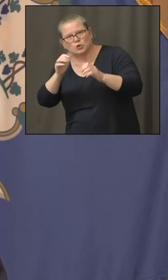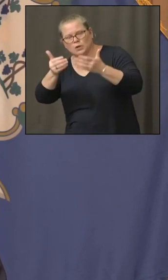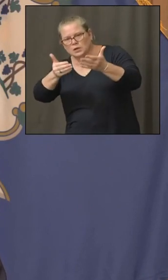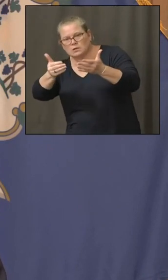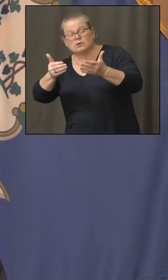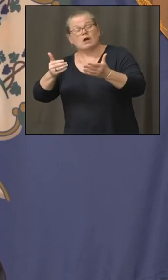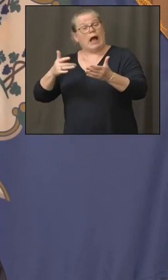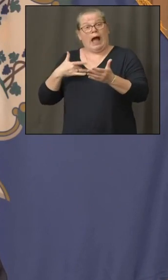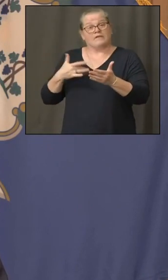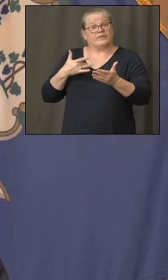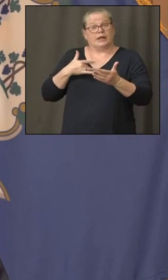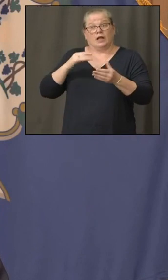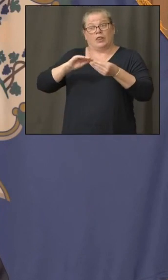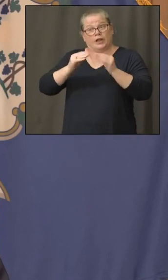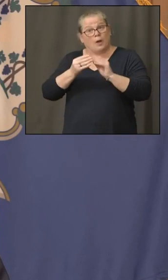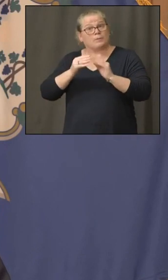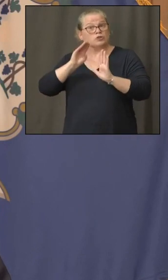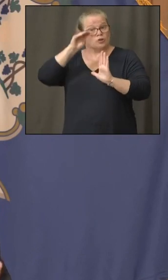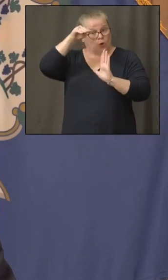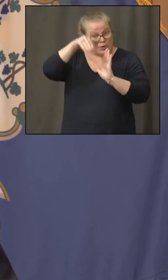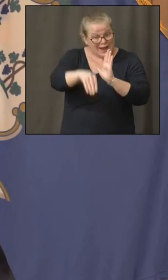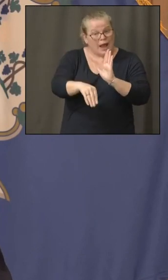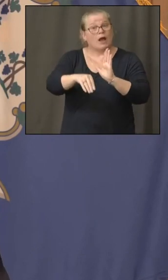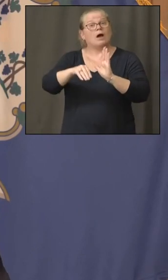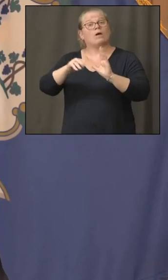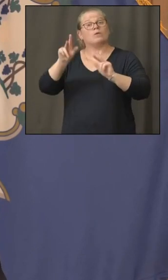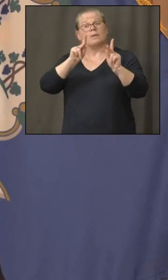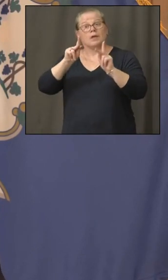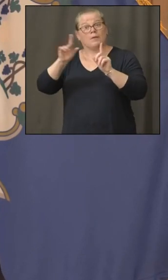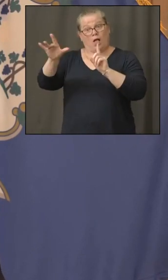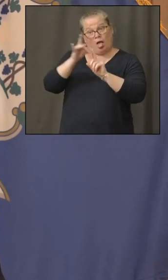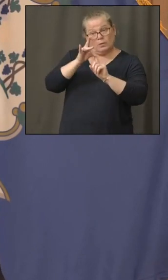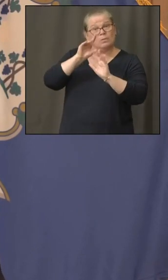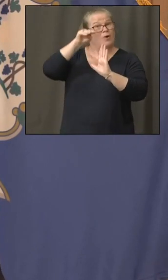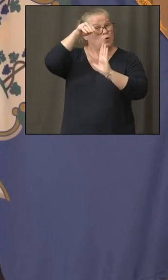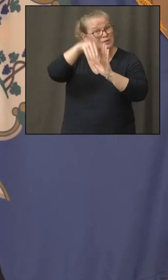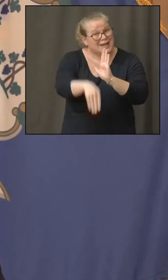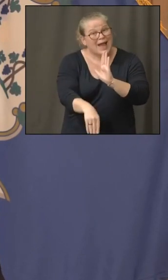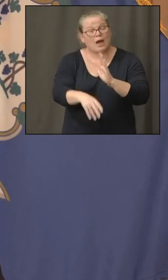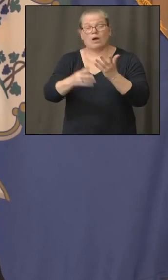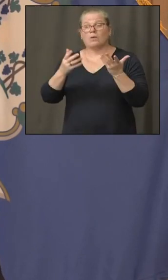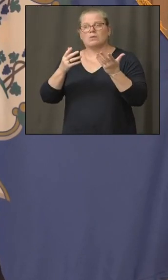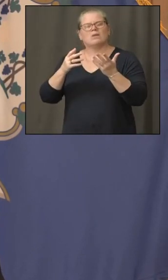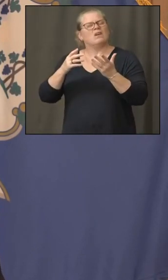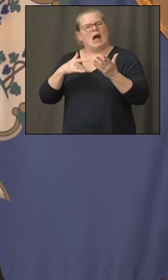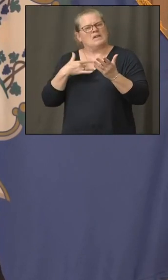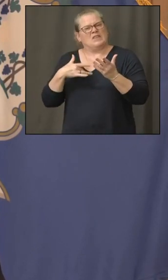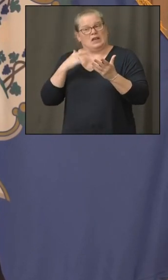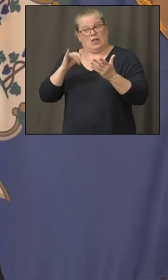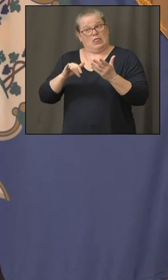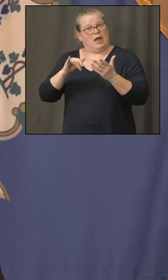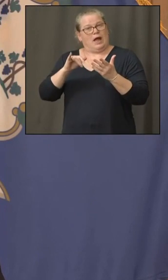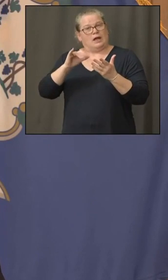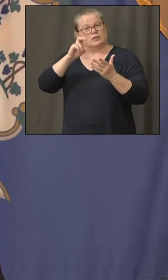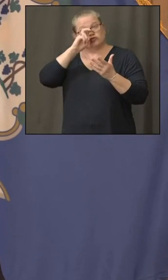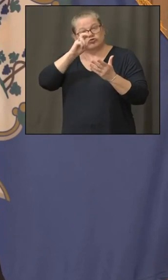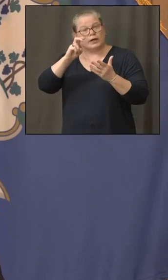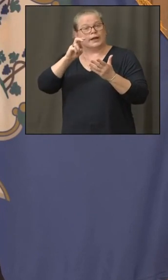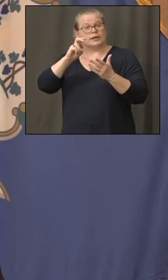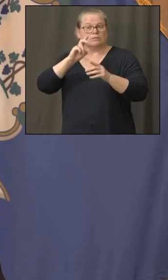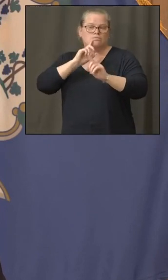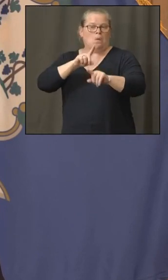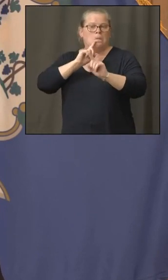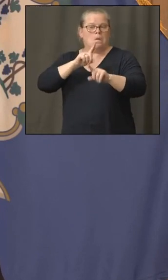on infections and positivity continues, and there won't be any need to continue the executive orders.